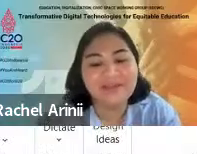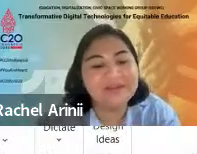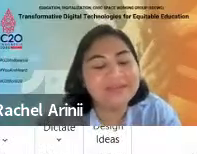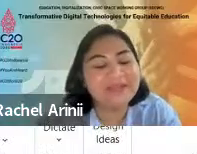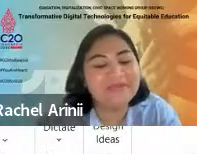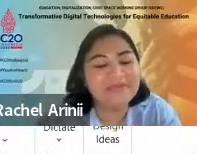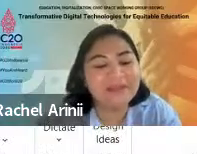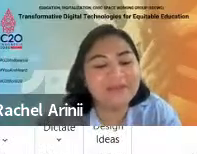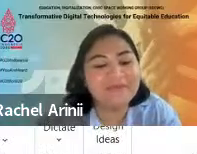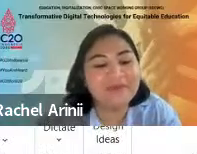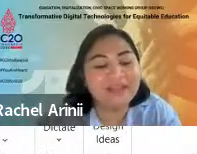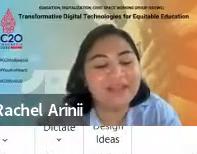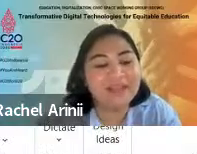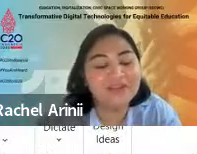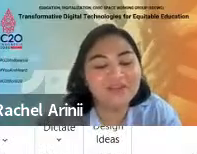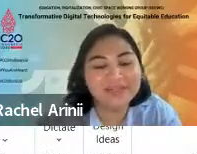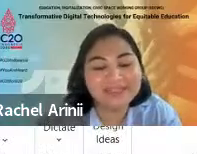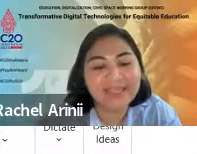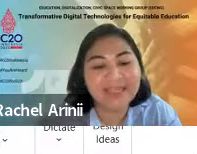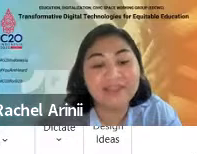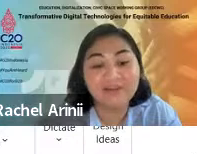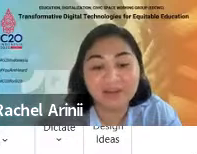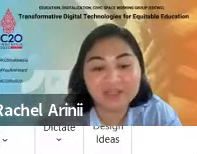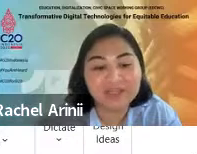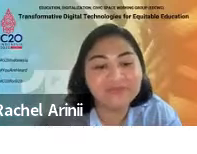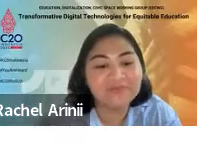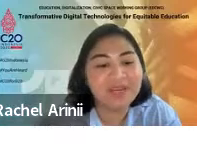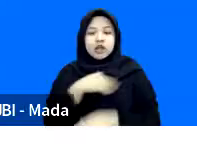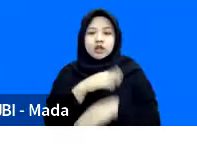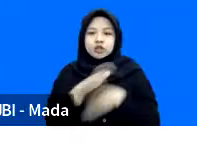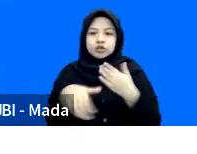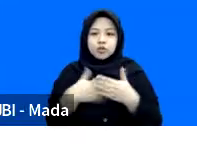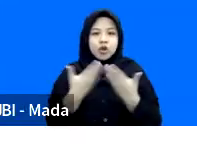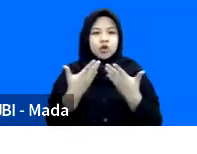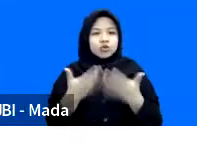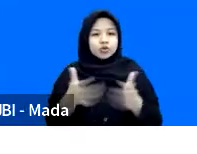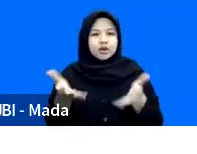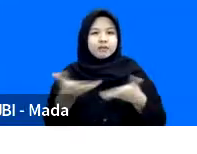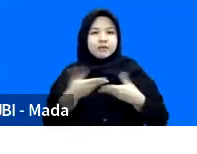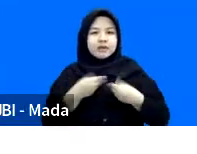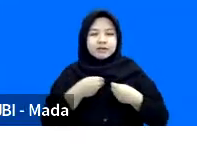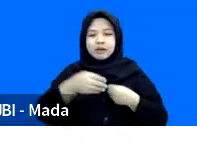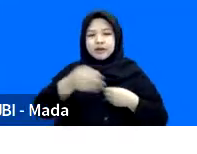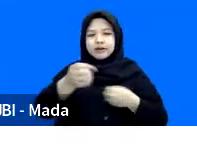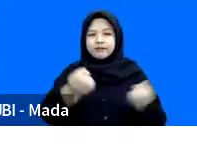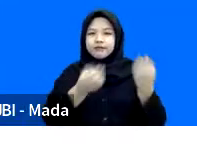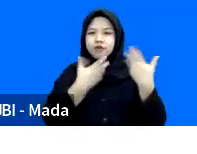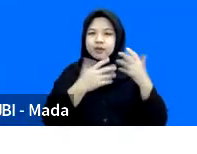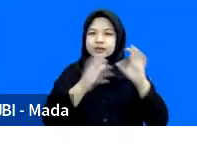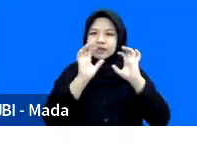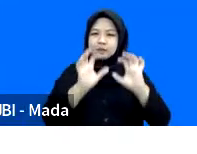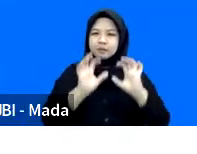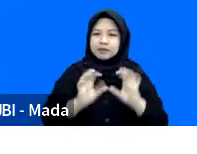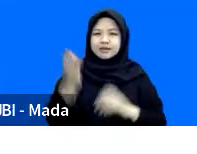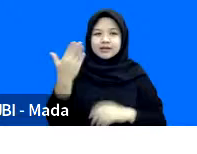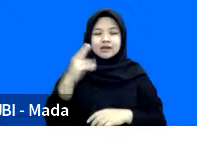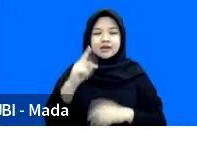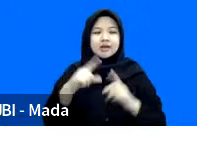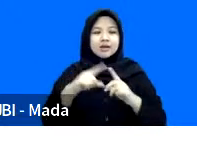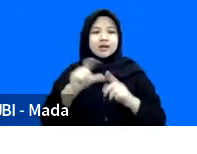we've received very interesting and rich information from Rachel Cooper. So I will just add